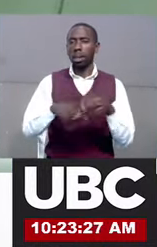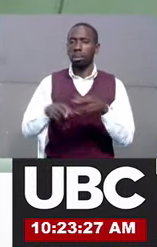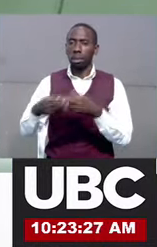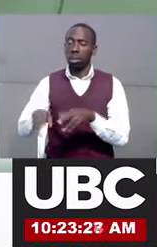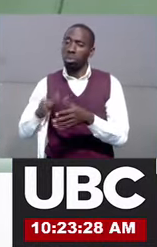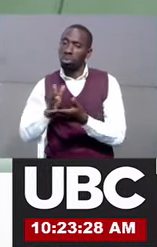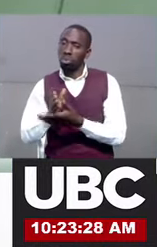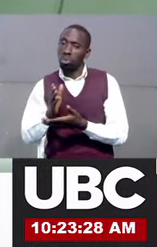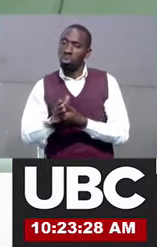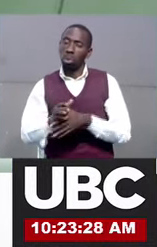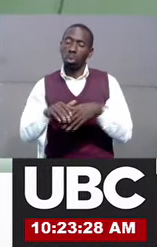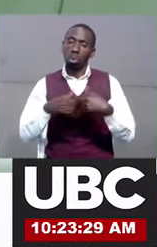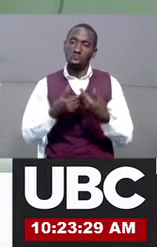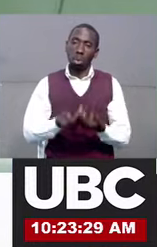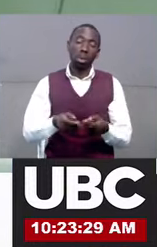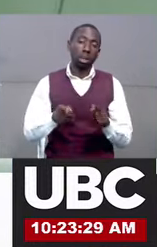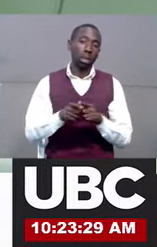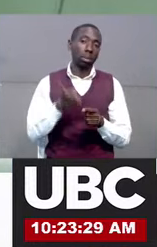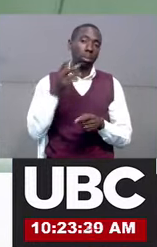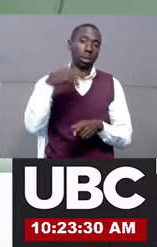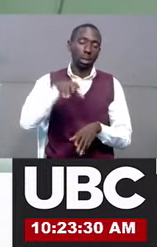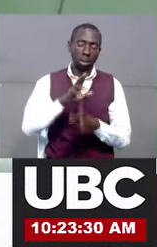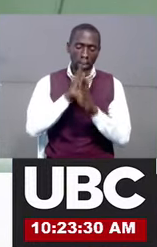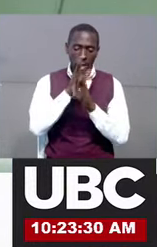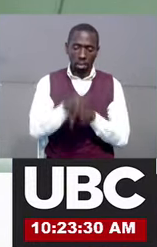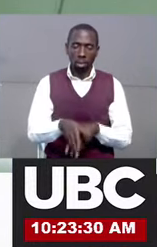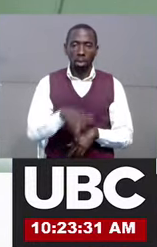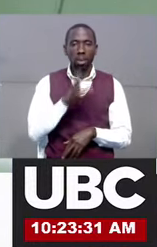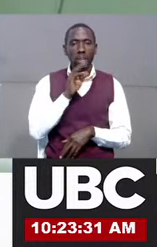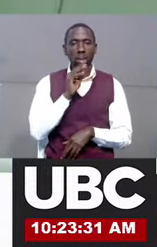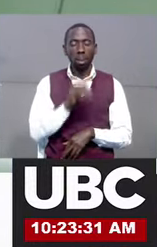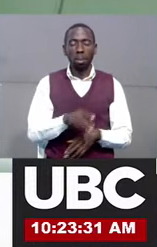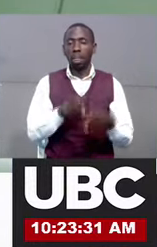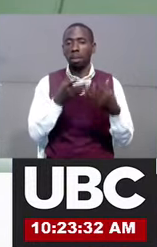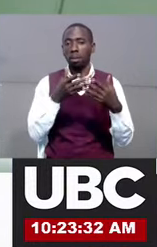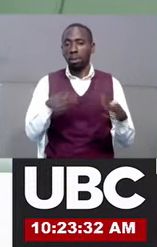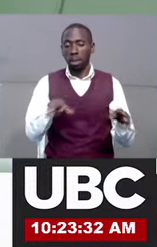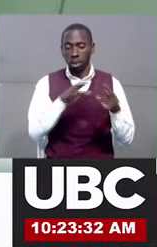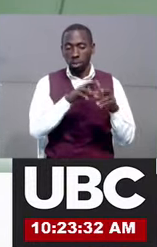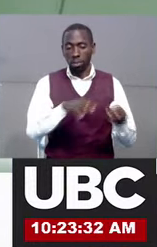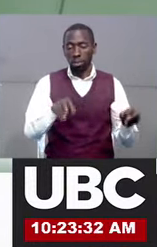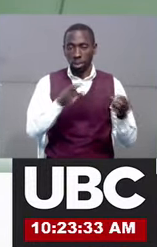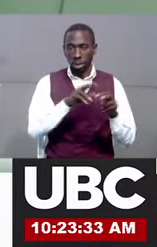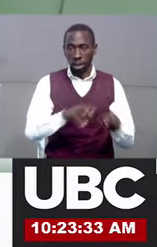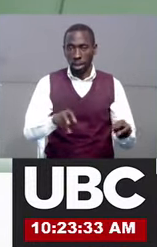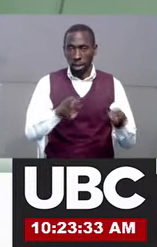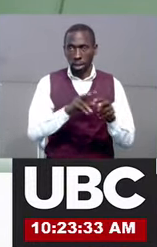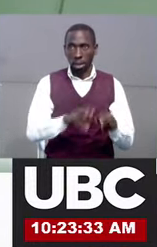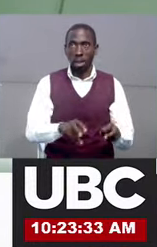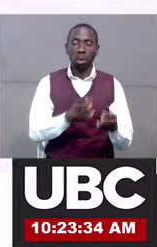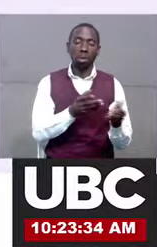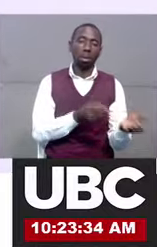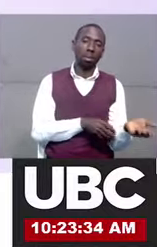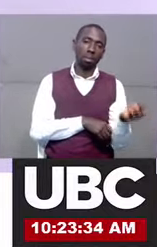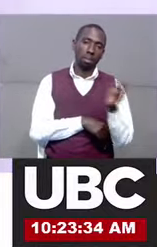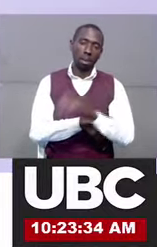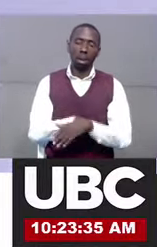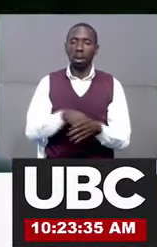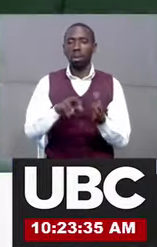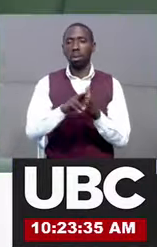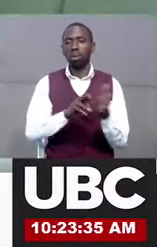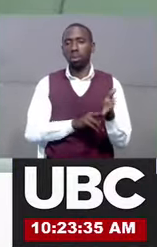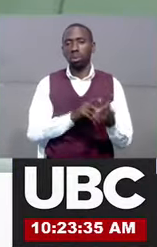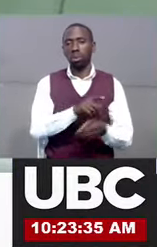And right honourable speaker, I want to assure this house that after we've done the study, because we'll come back and report to